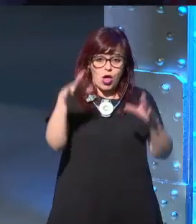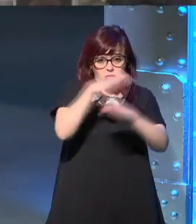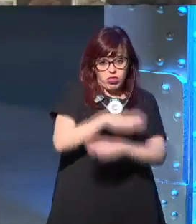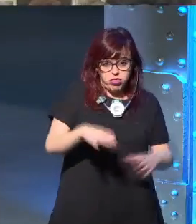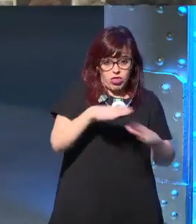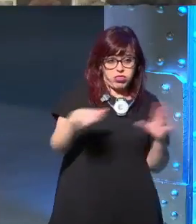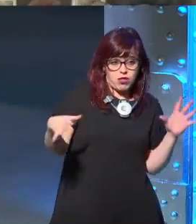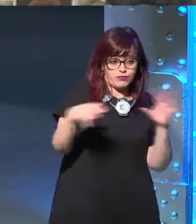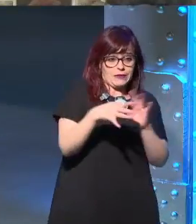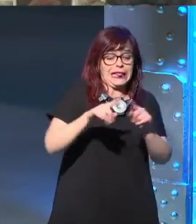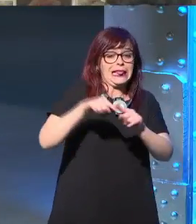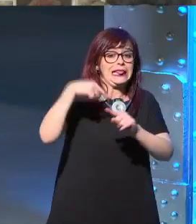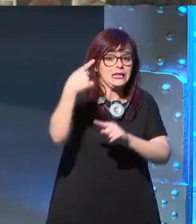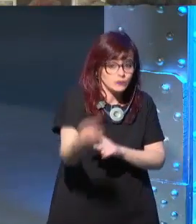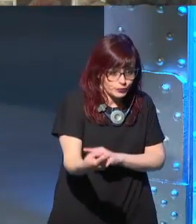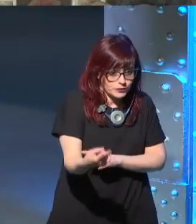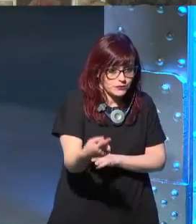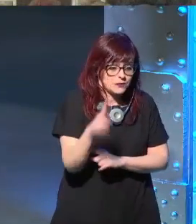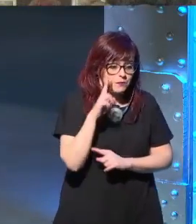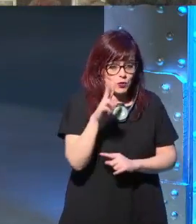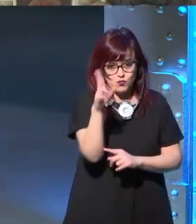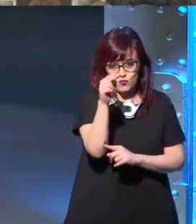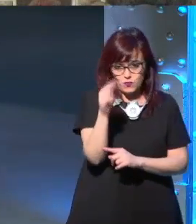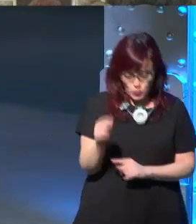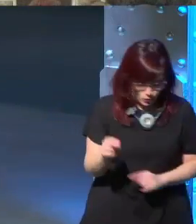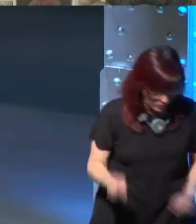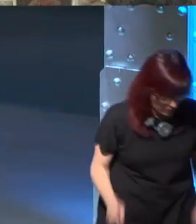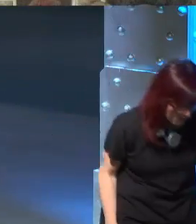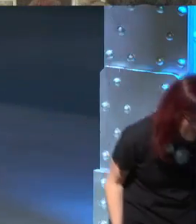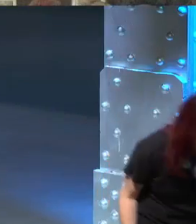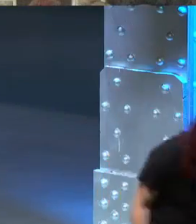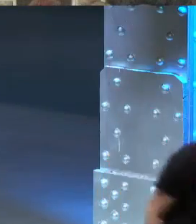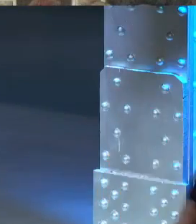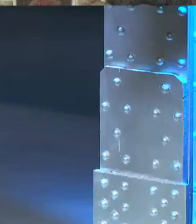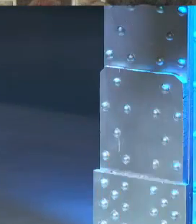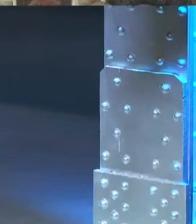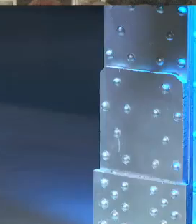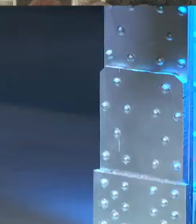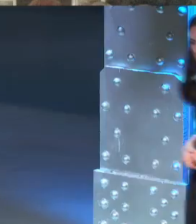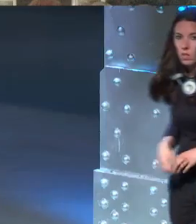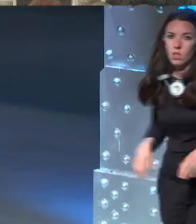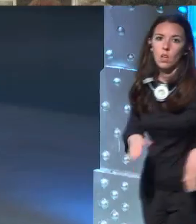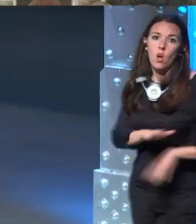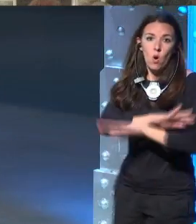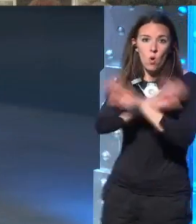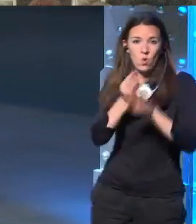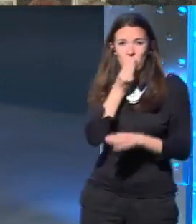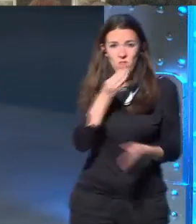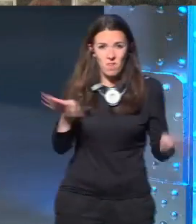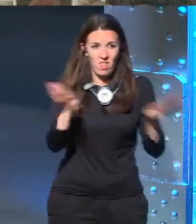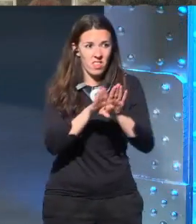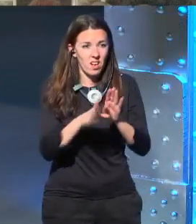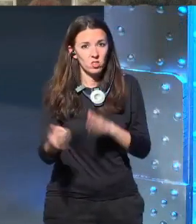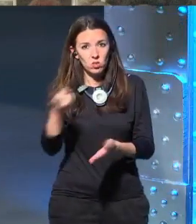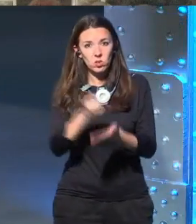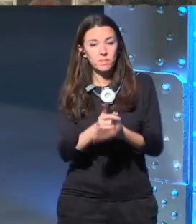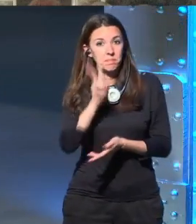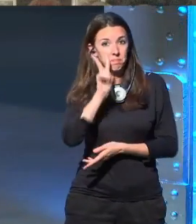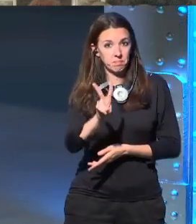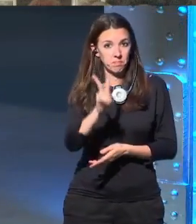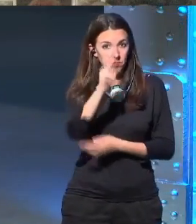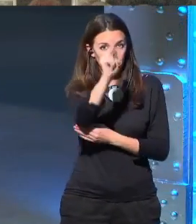great painting of the Last Supper. When you look at it, it's once again a